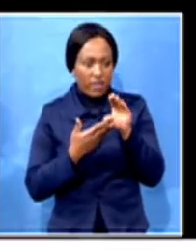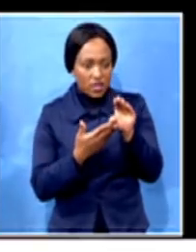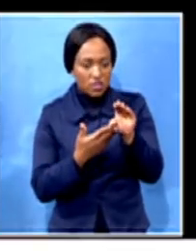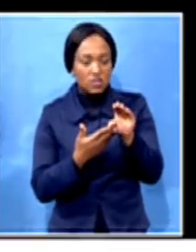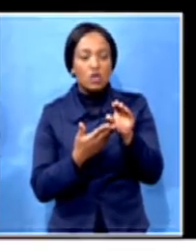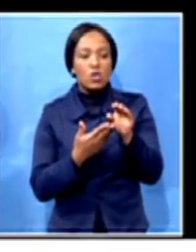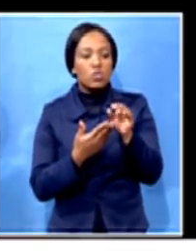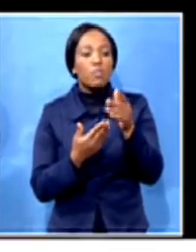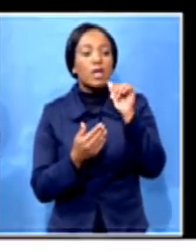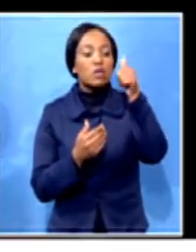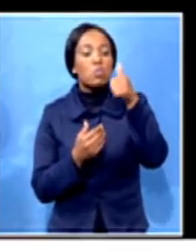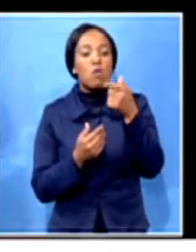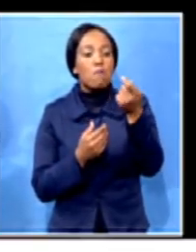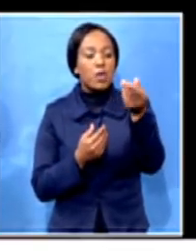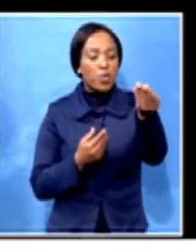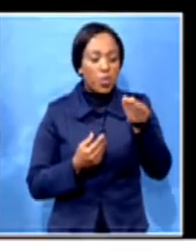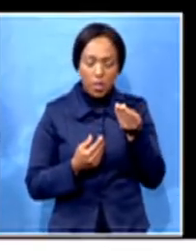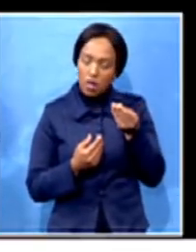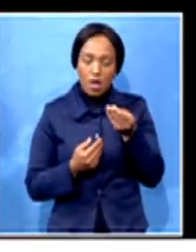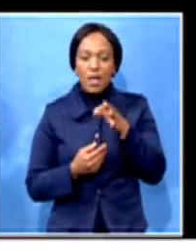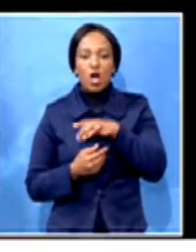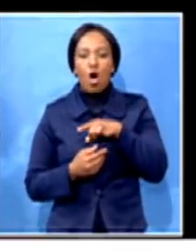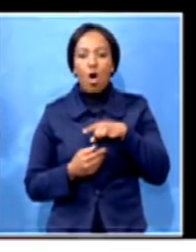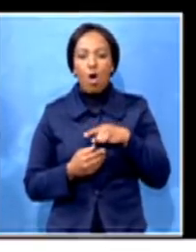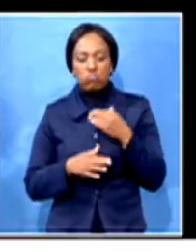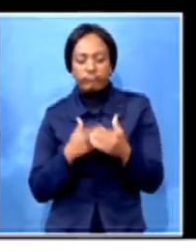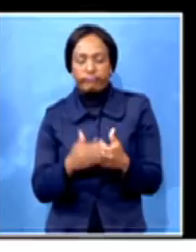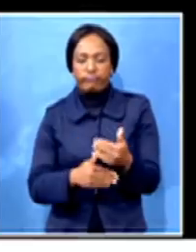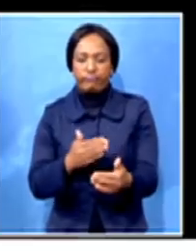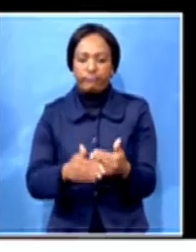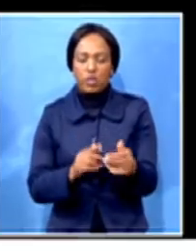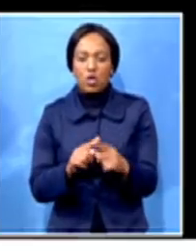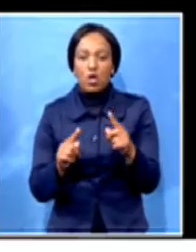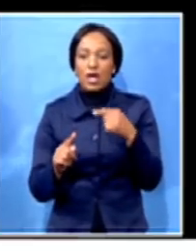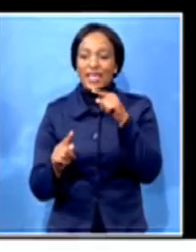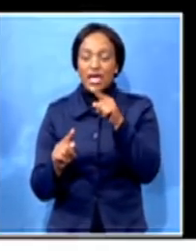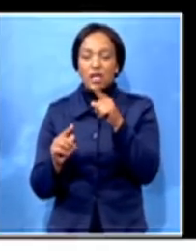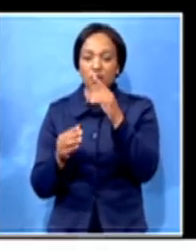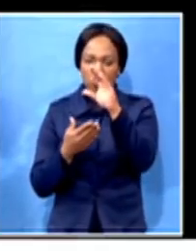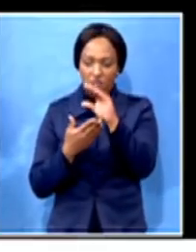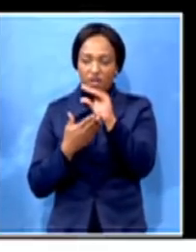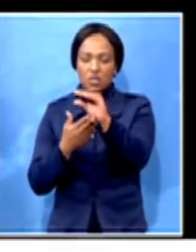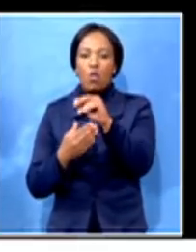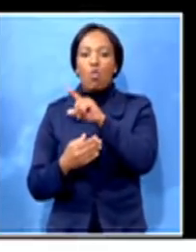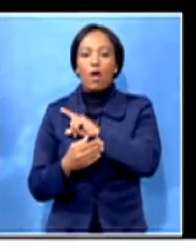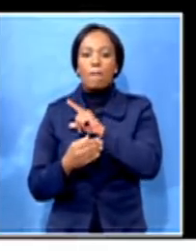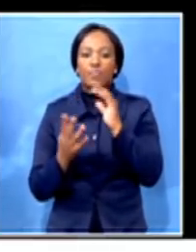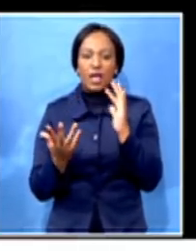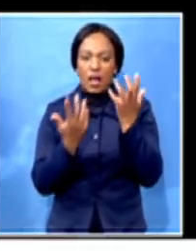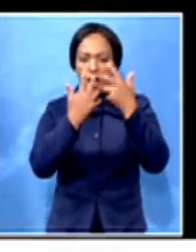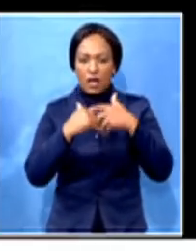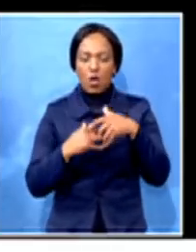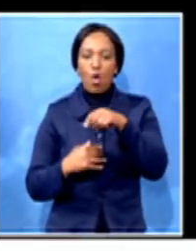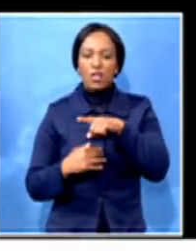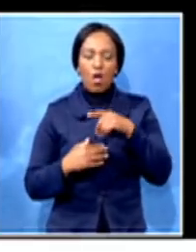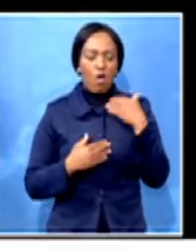tomorrow. It is really a much longer investment horizon. So of course, they are the ones whose investment horizon is more closely aligned with the longer